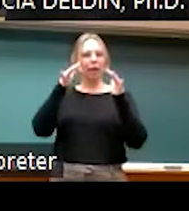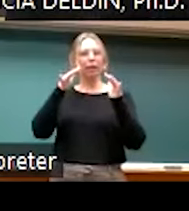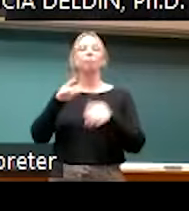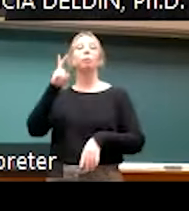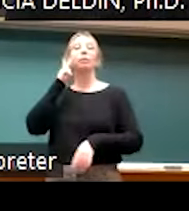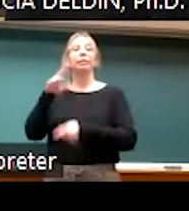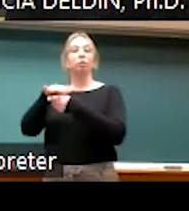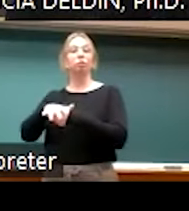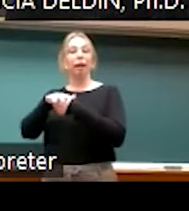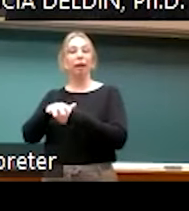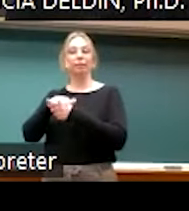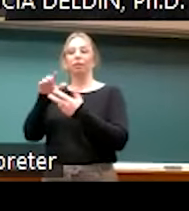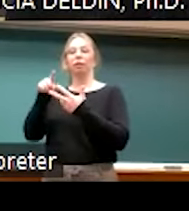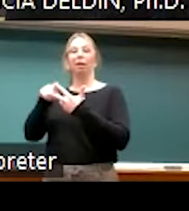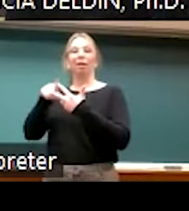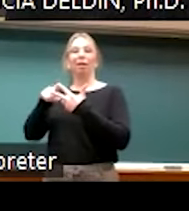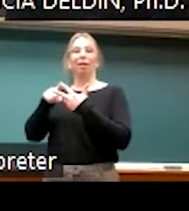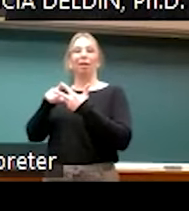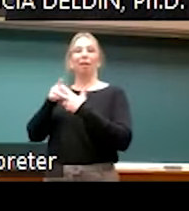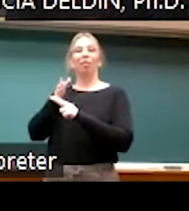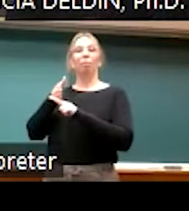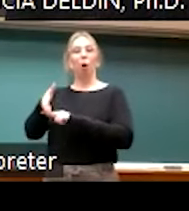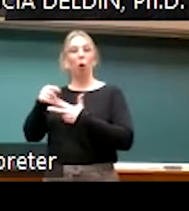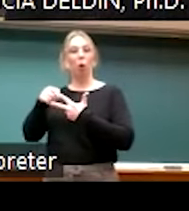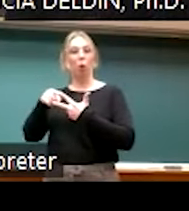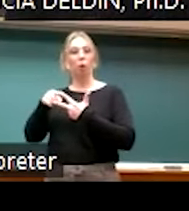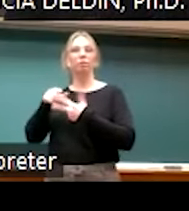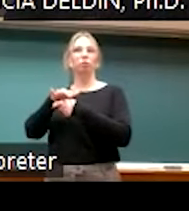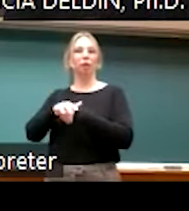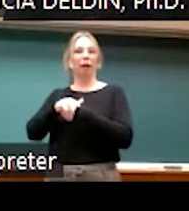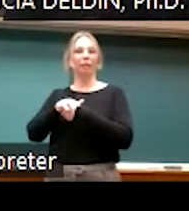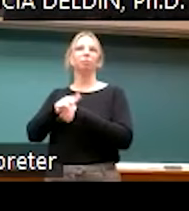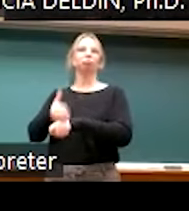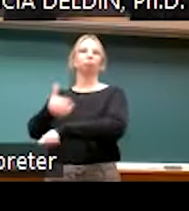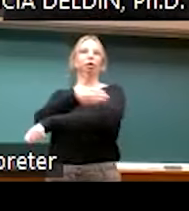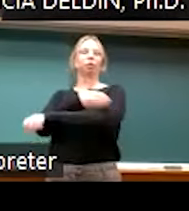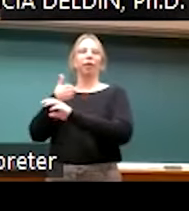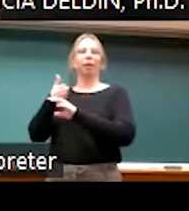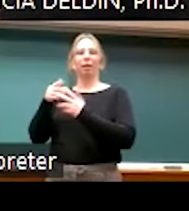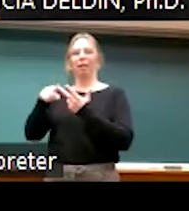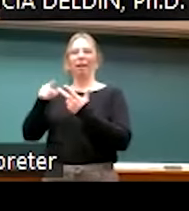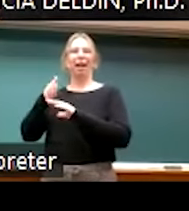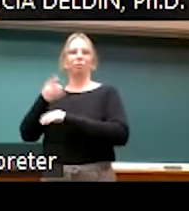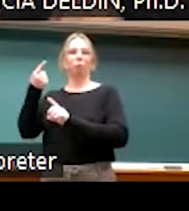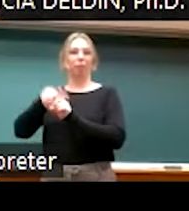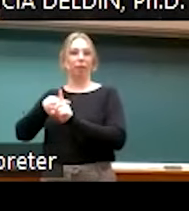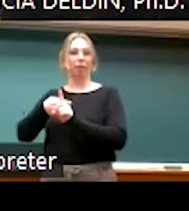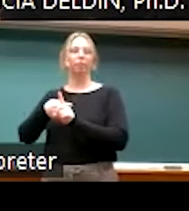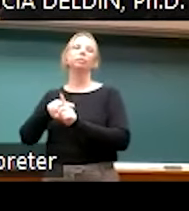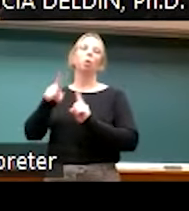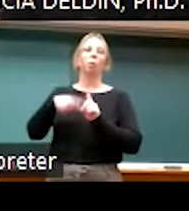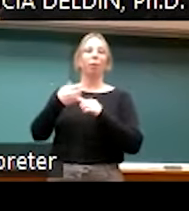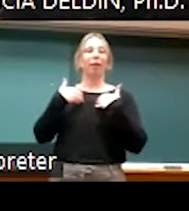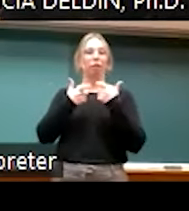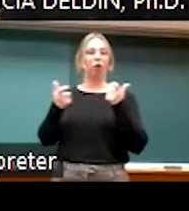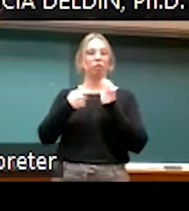see a significant improvement in stress following 1 month. So whether or not if we had a larger sample, I'm pretty sure those